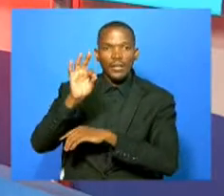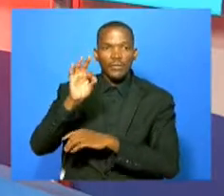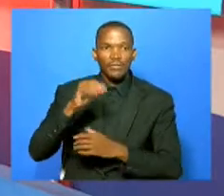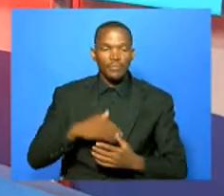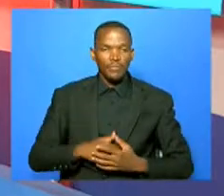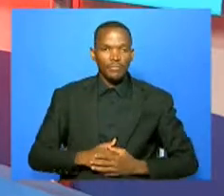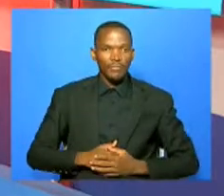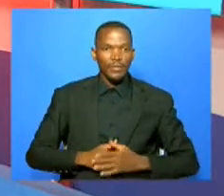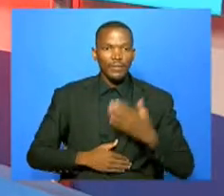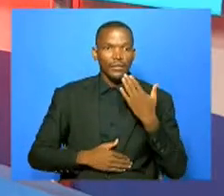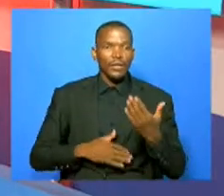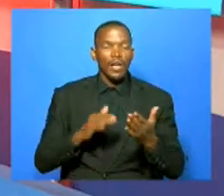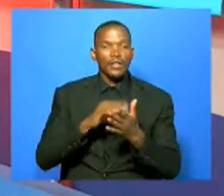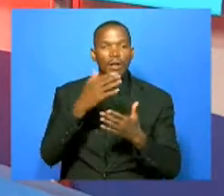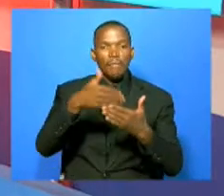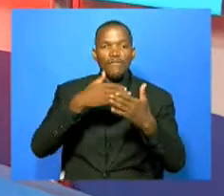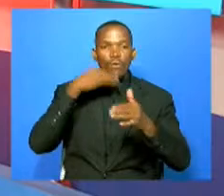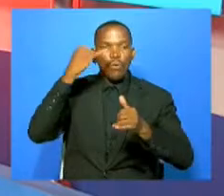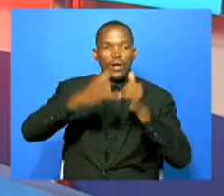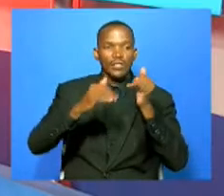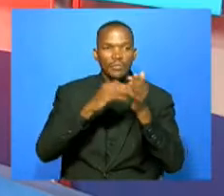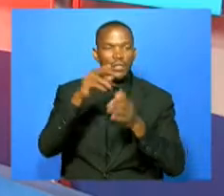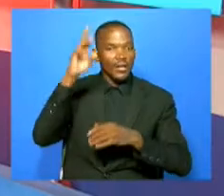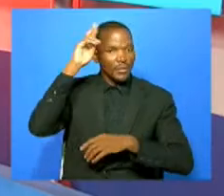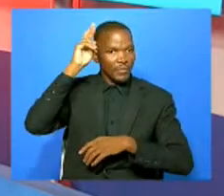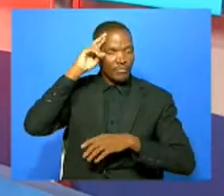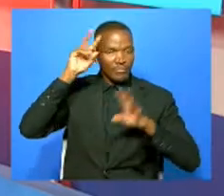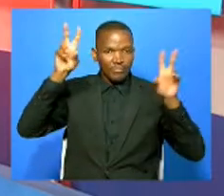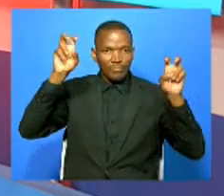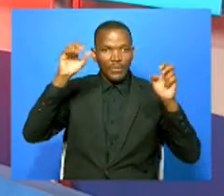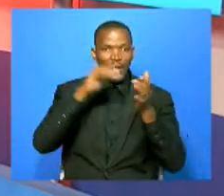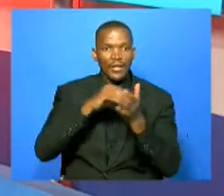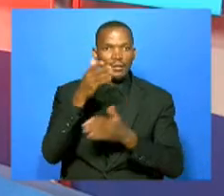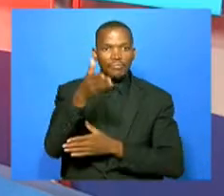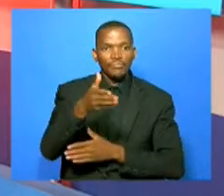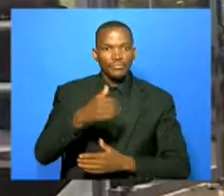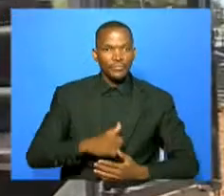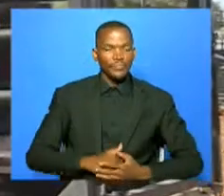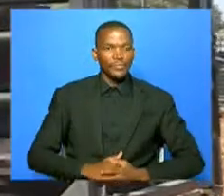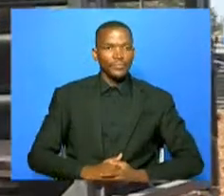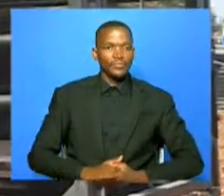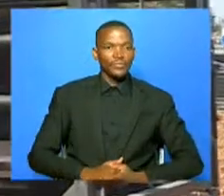ka ba marore rights wetso a re pele re di khutlisa re gakoletse ne di tlhomile kwa setlhoeng